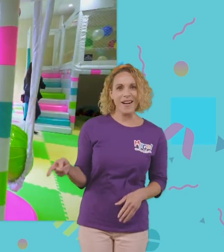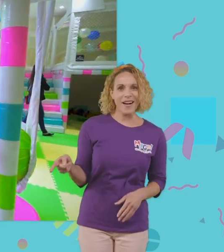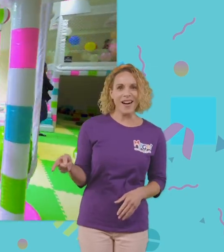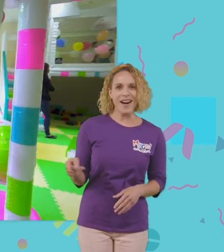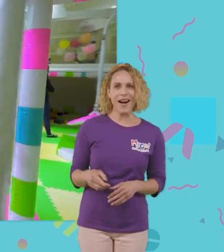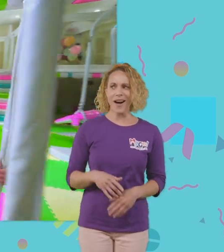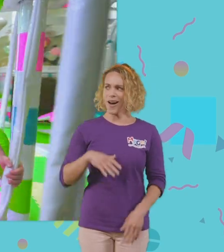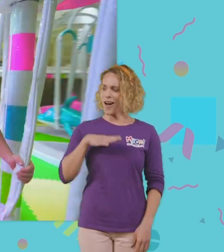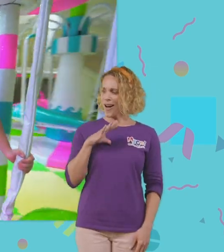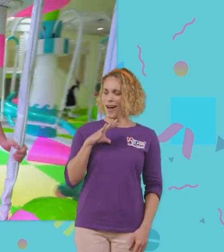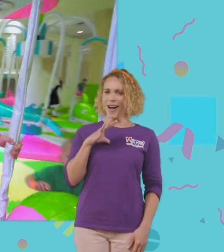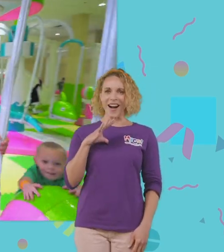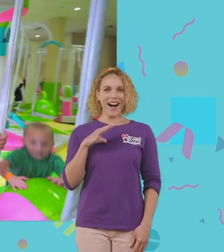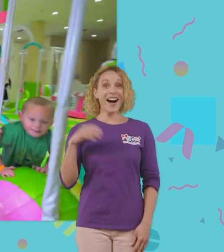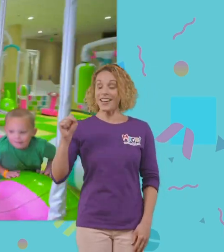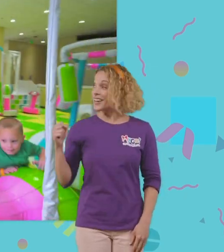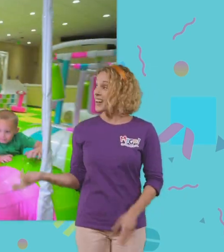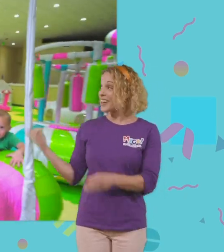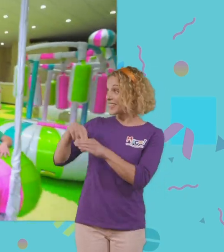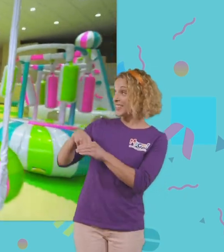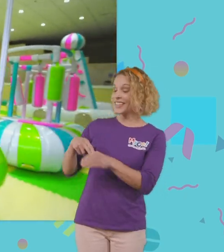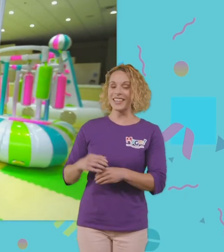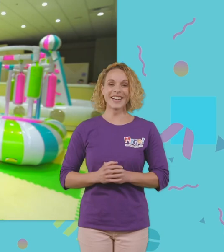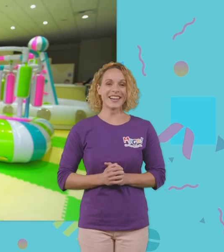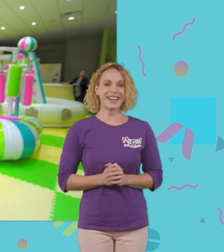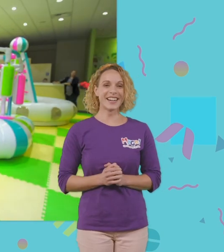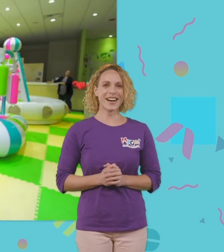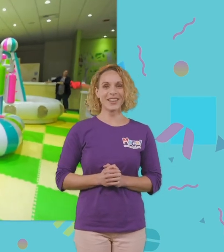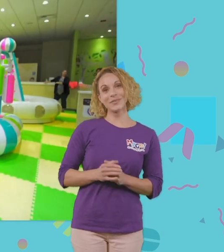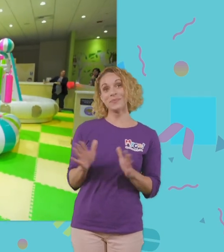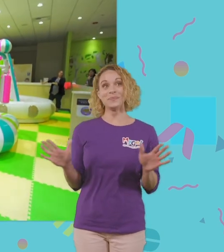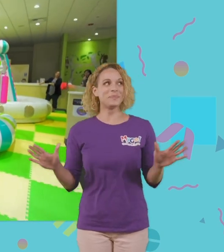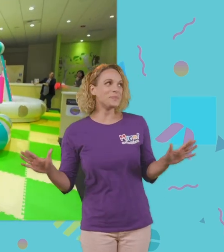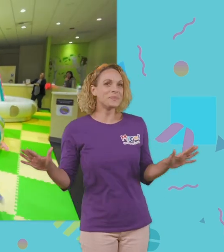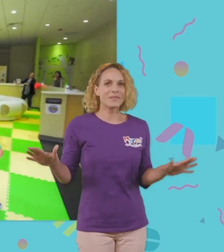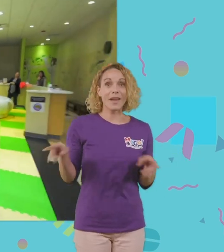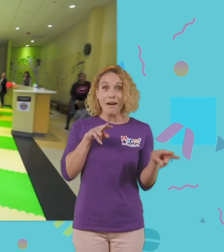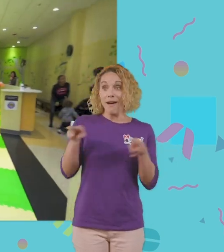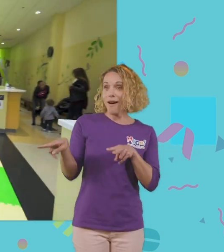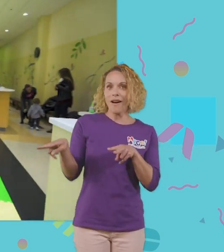Wow! What is this? This is so cool! Yeah, hop on, buddy.